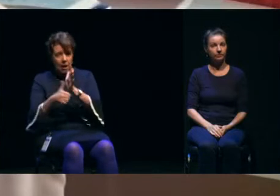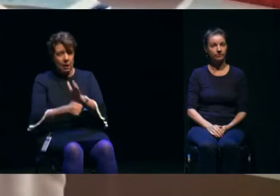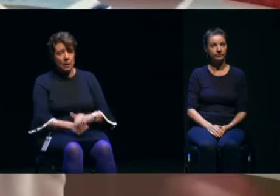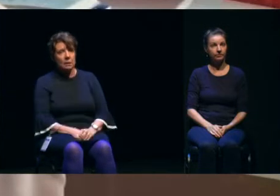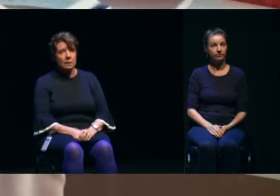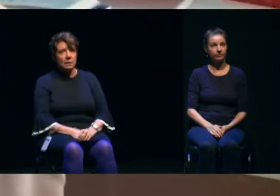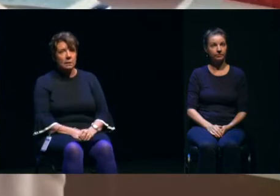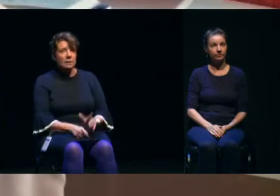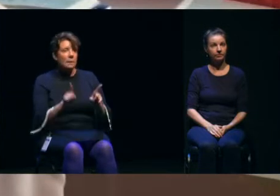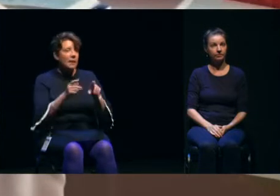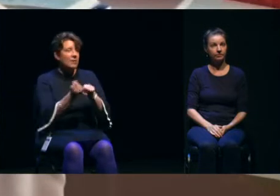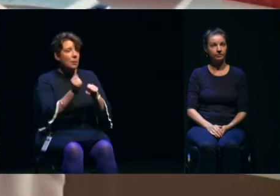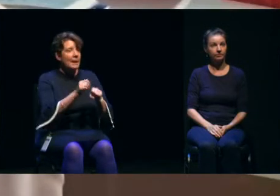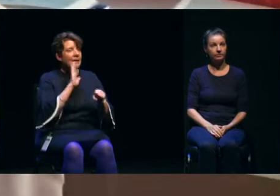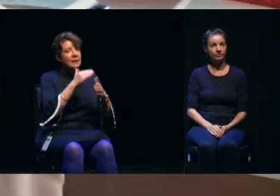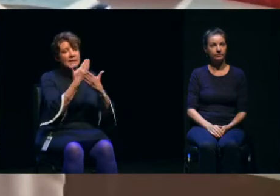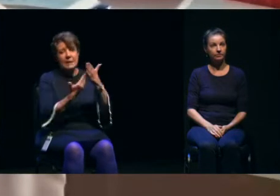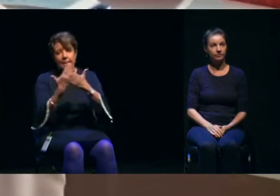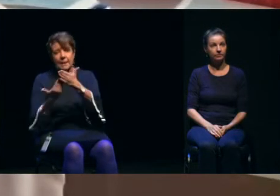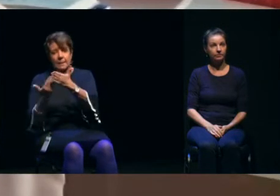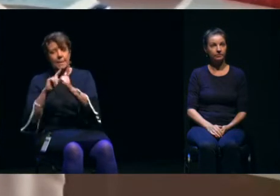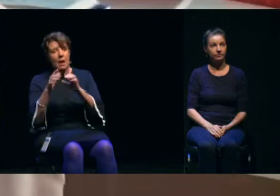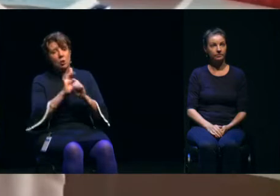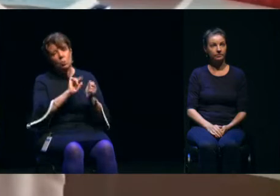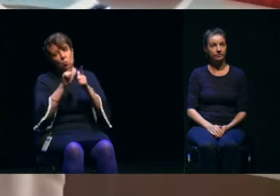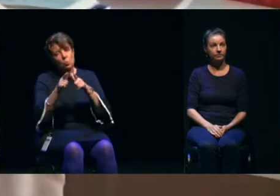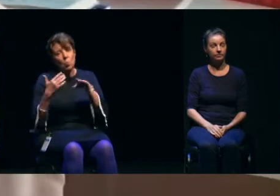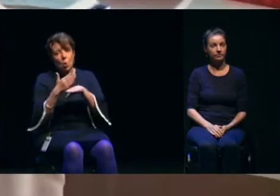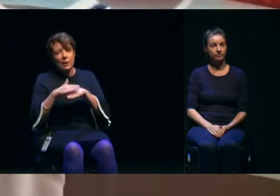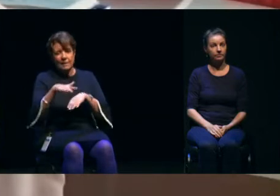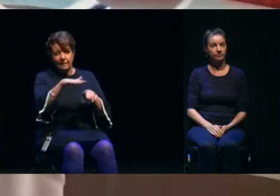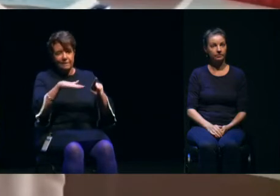have to make a statement or something, but I don't work in the field.